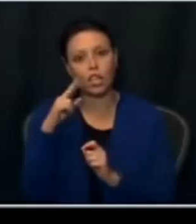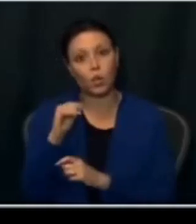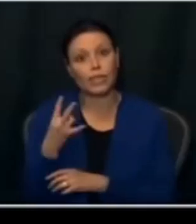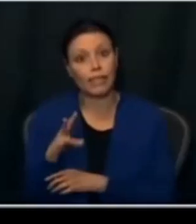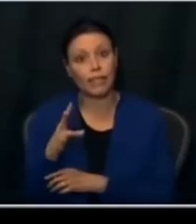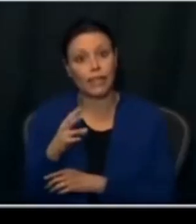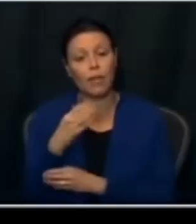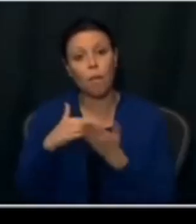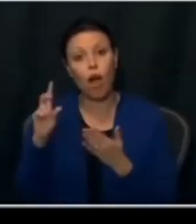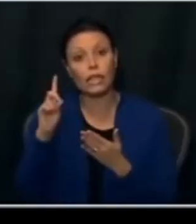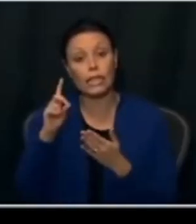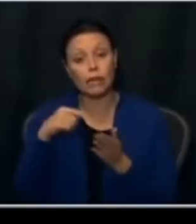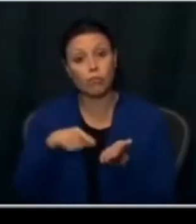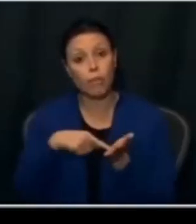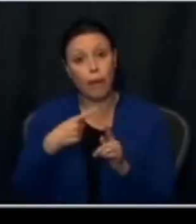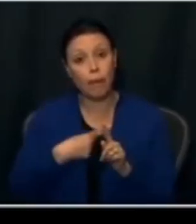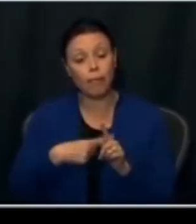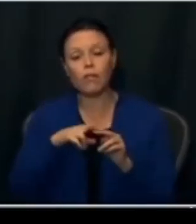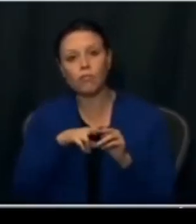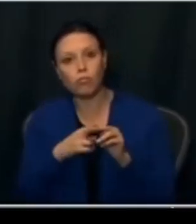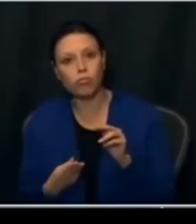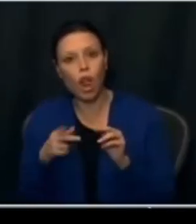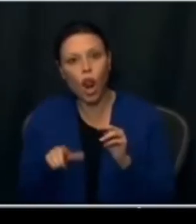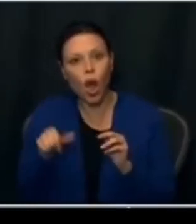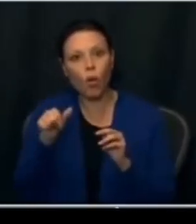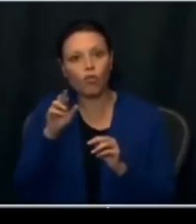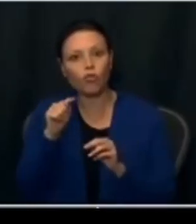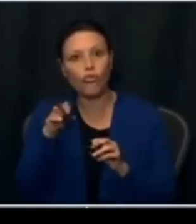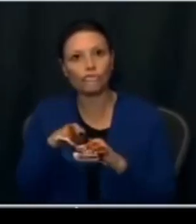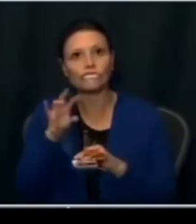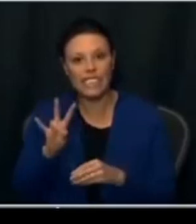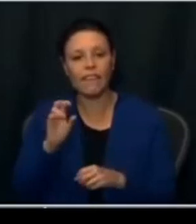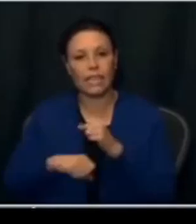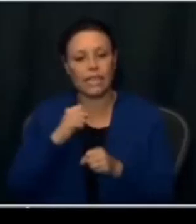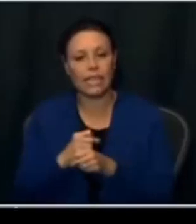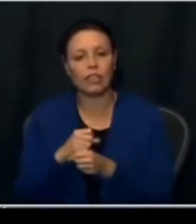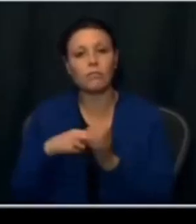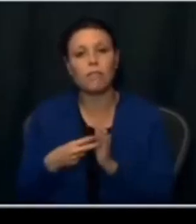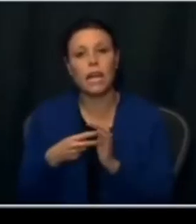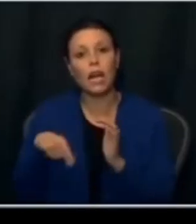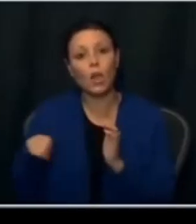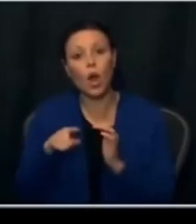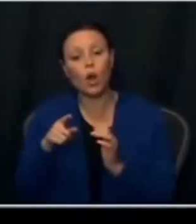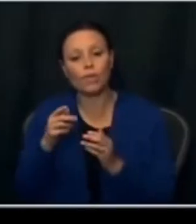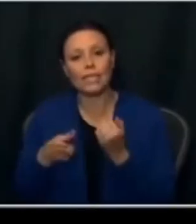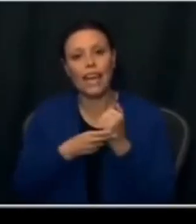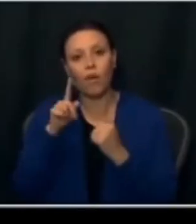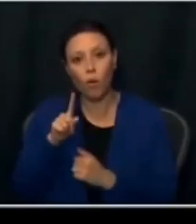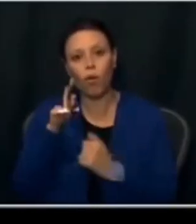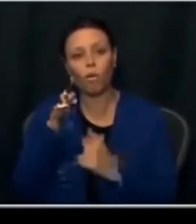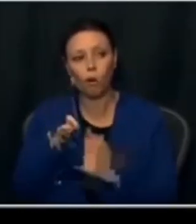the Part D premiums have dropped to some of the lowest rates in 7 years, saving beneficiaries over